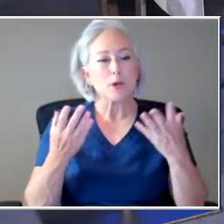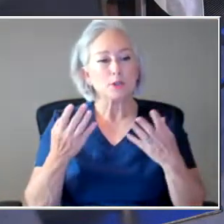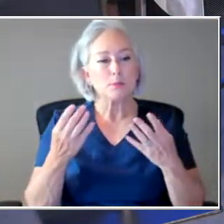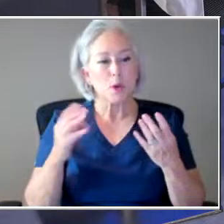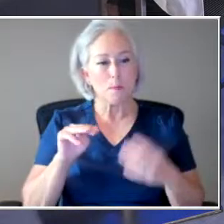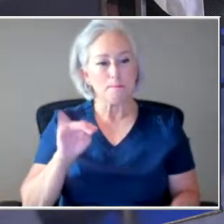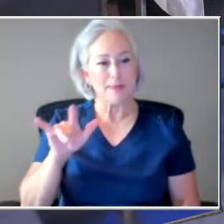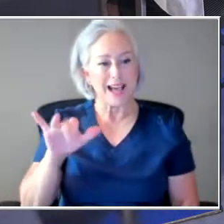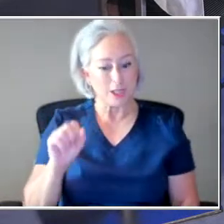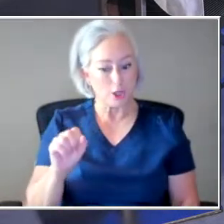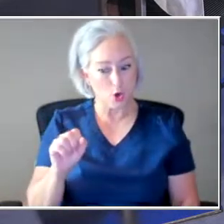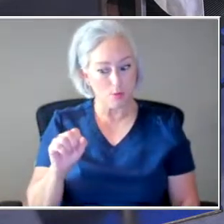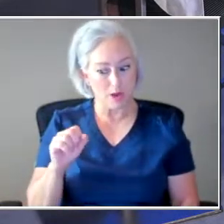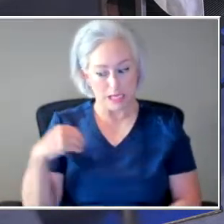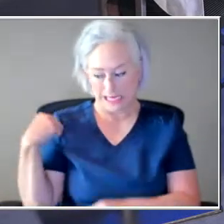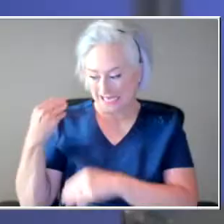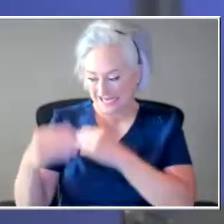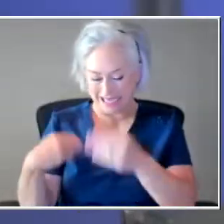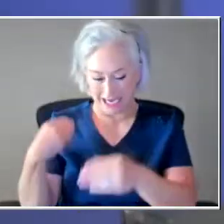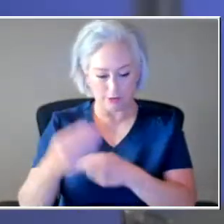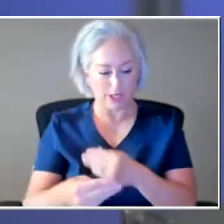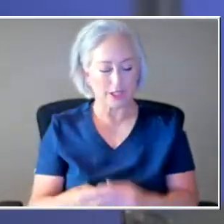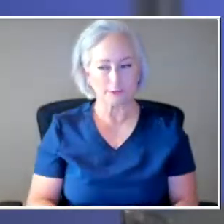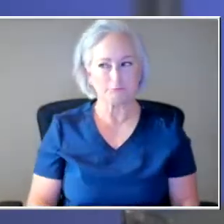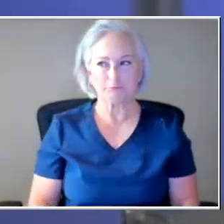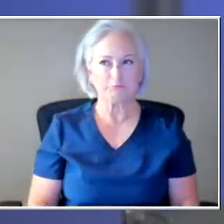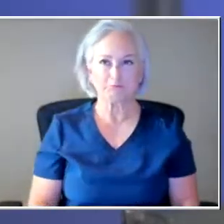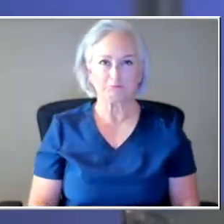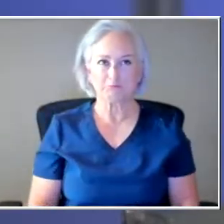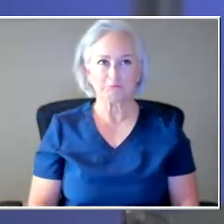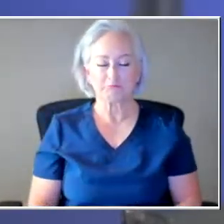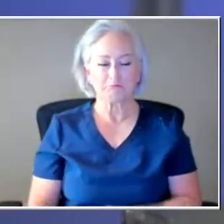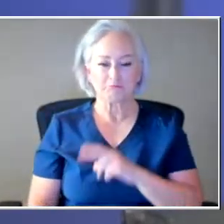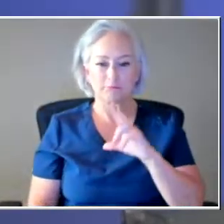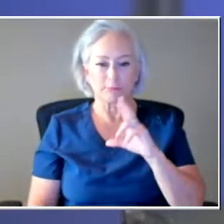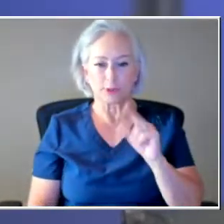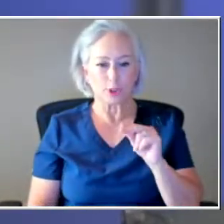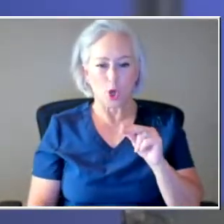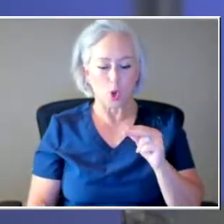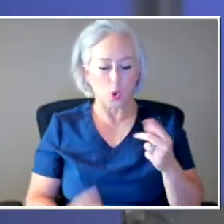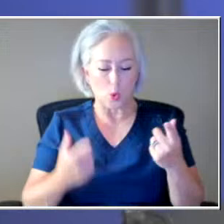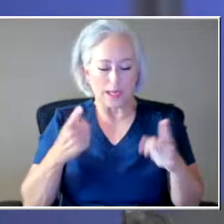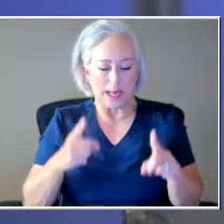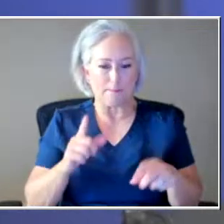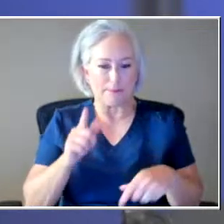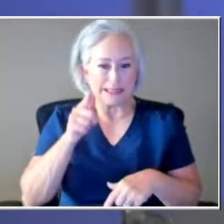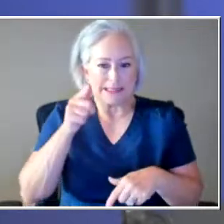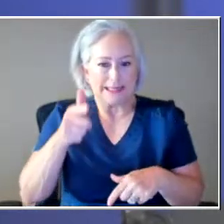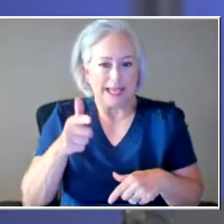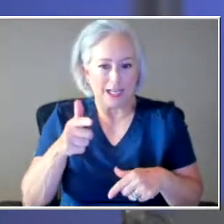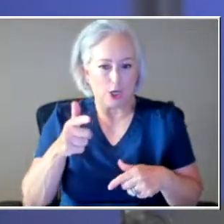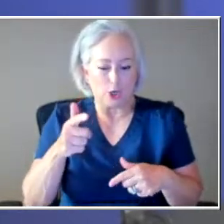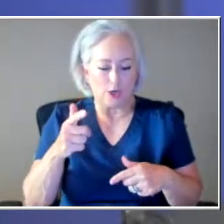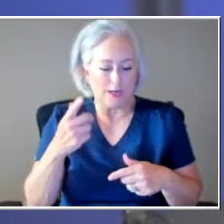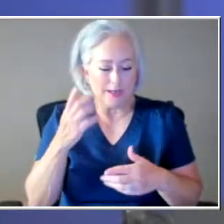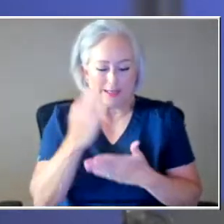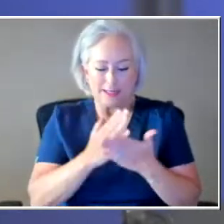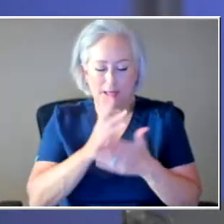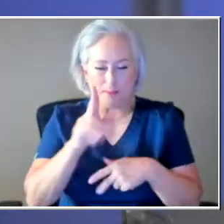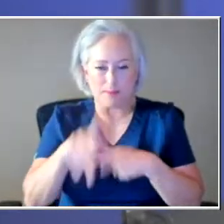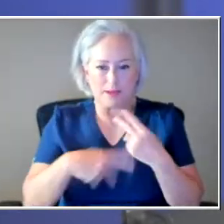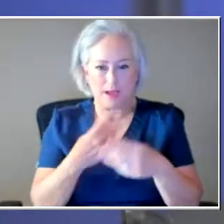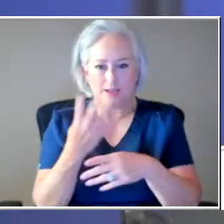For the most part, no. For the most part, no. It's something that happens later, a genetic abnormality that strikes. It can happen to any of